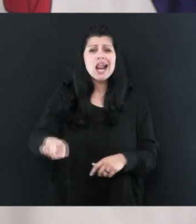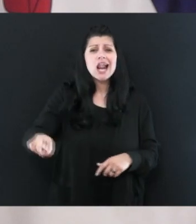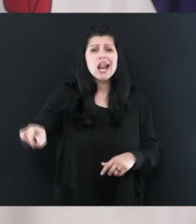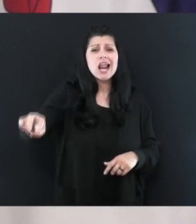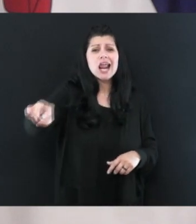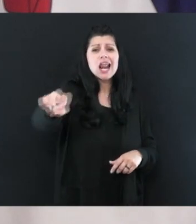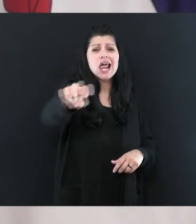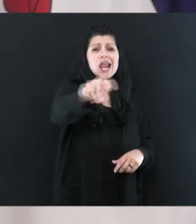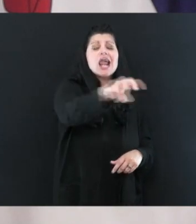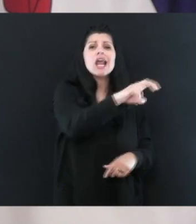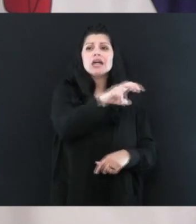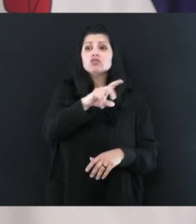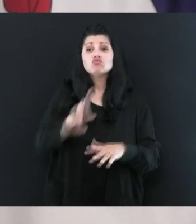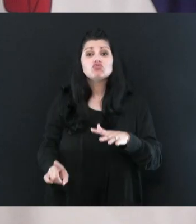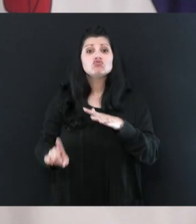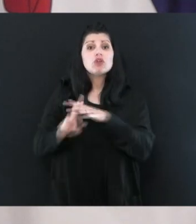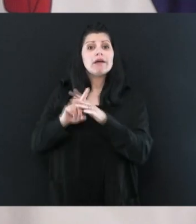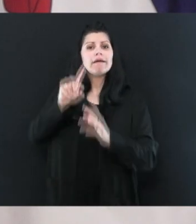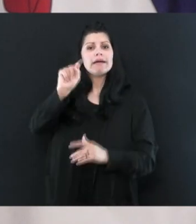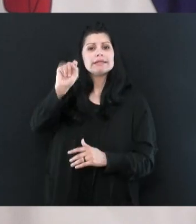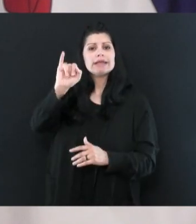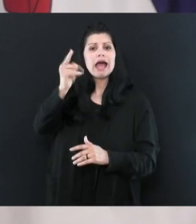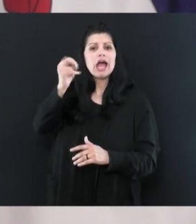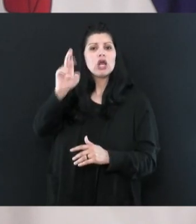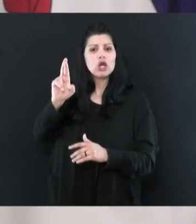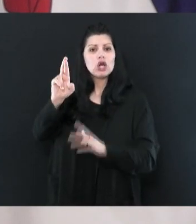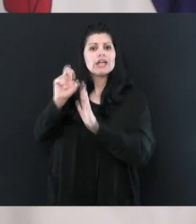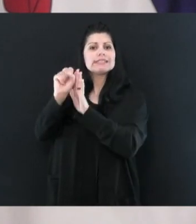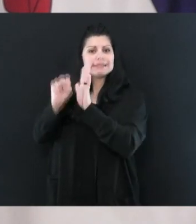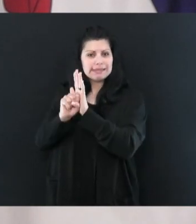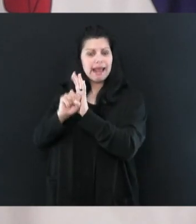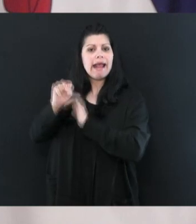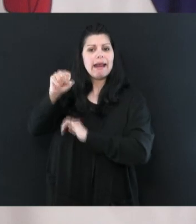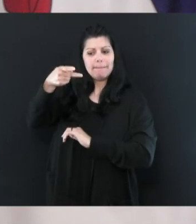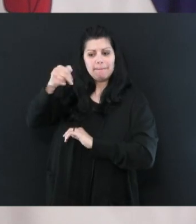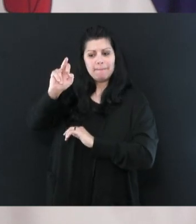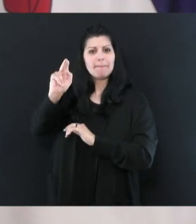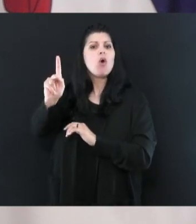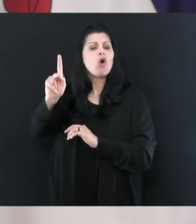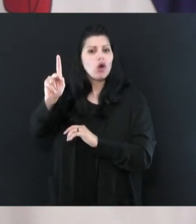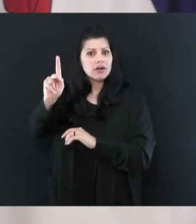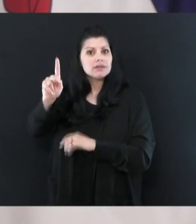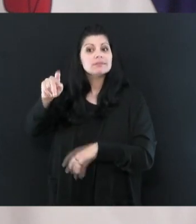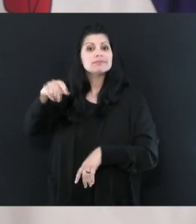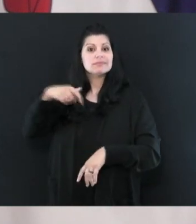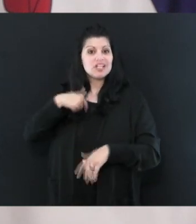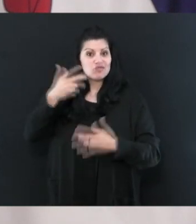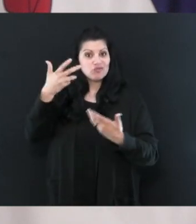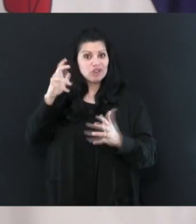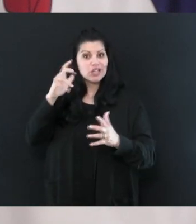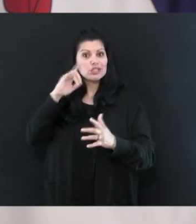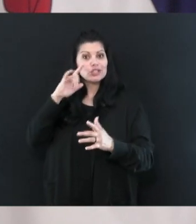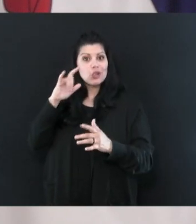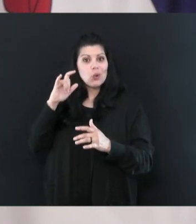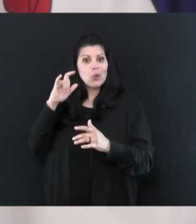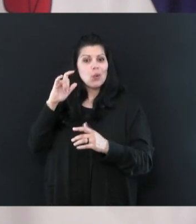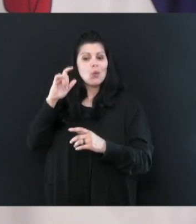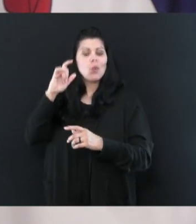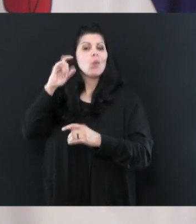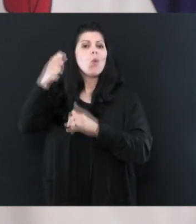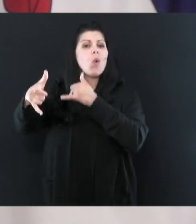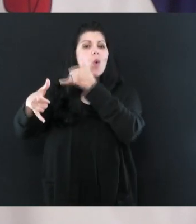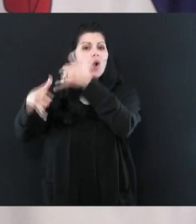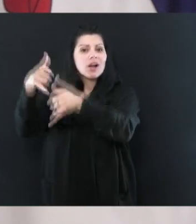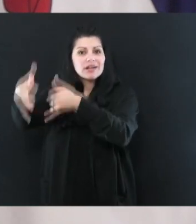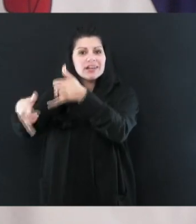I went to Tiger State Park yesterday, and we were able to award, or do a whole lot